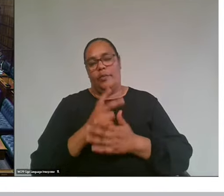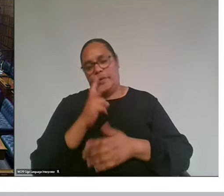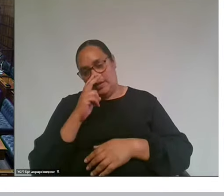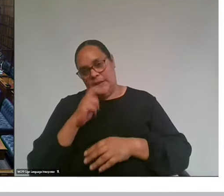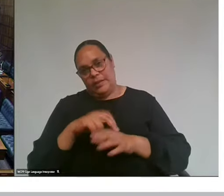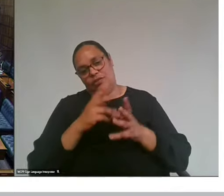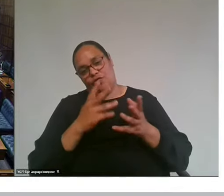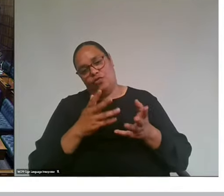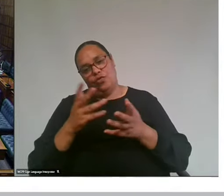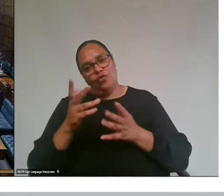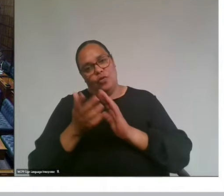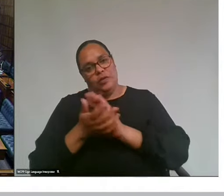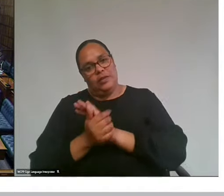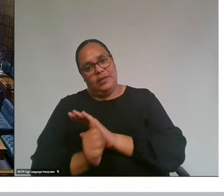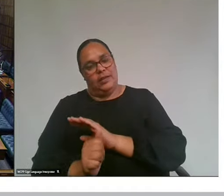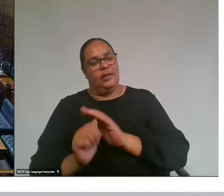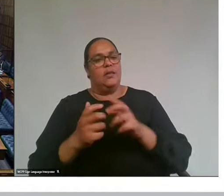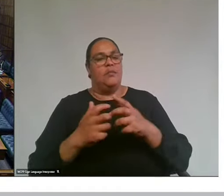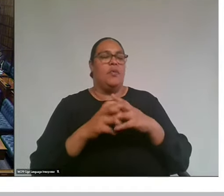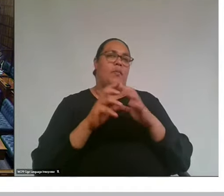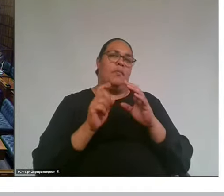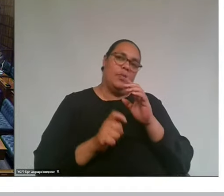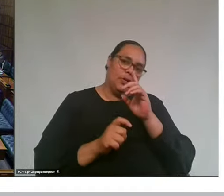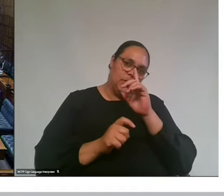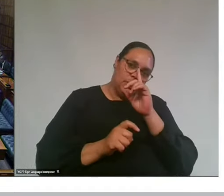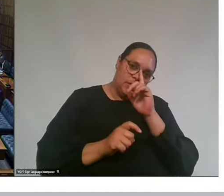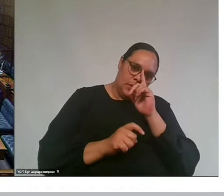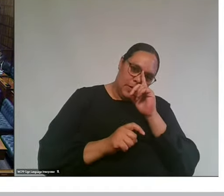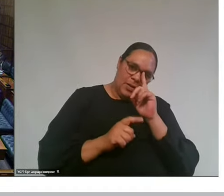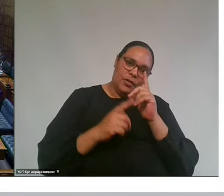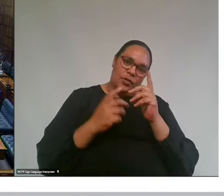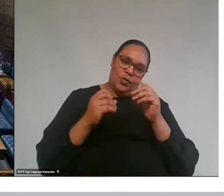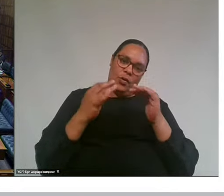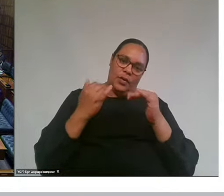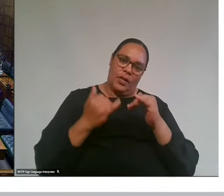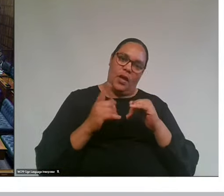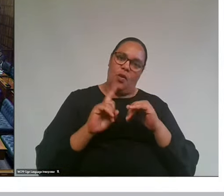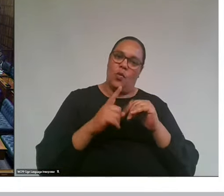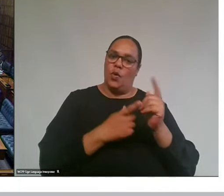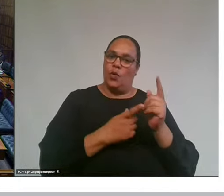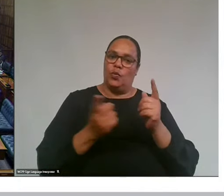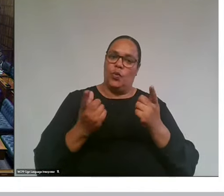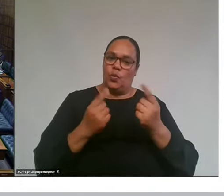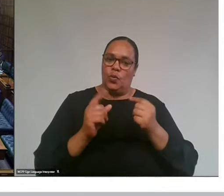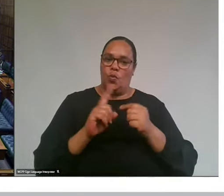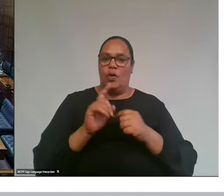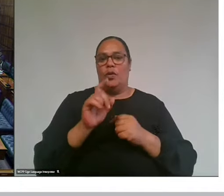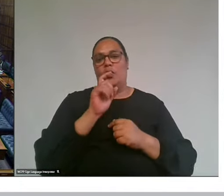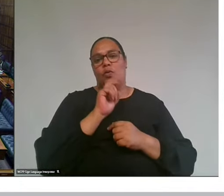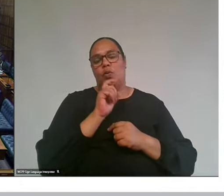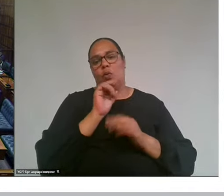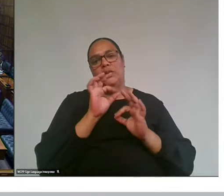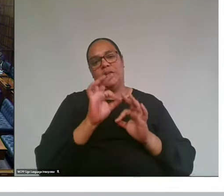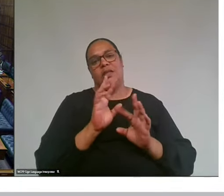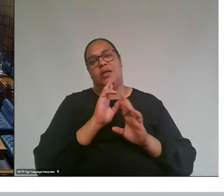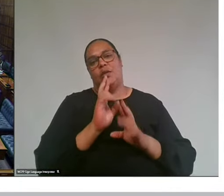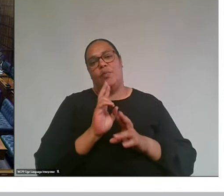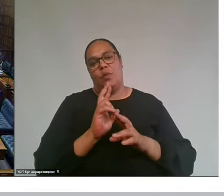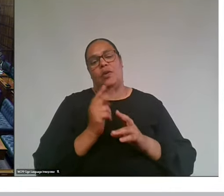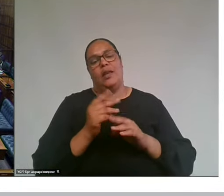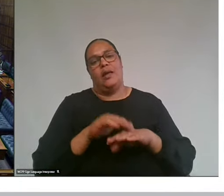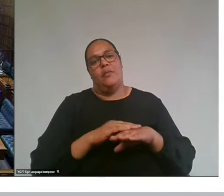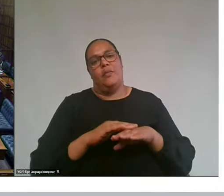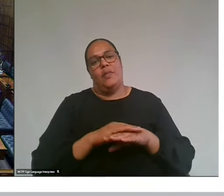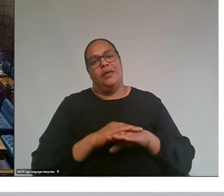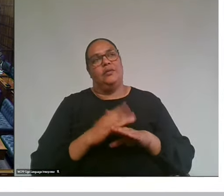such such and such skill sets right uh and so now what they are doing is they are using that report as a basis